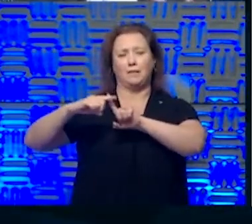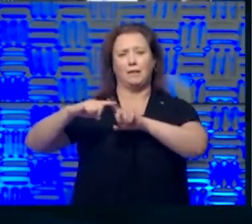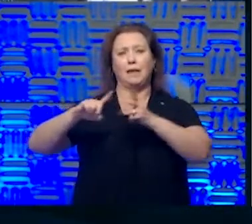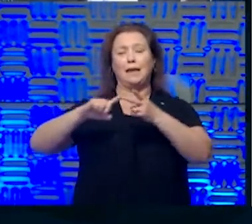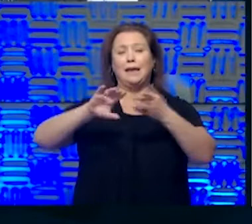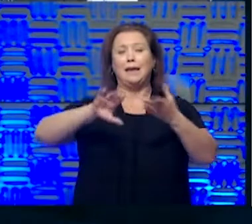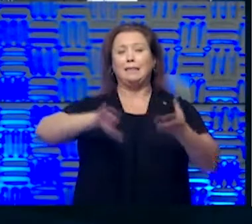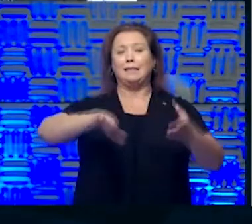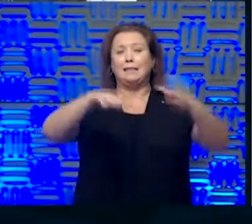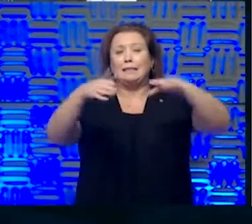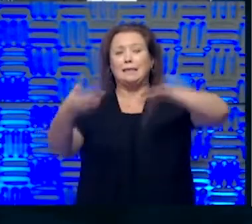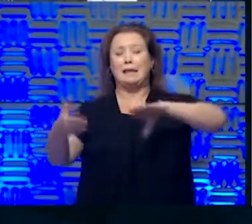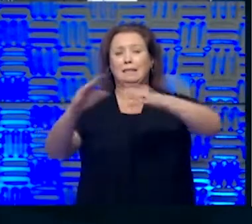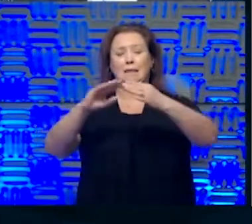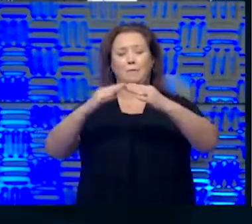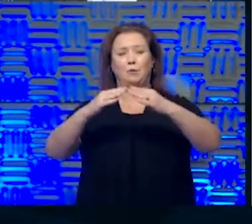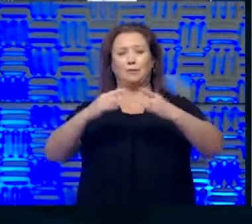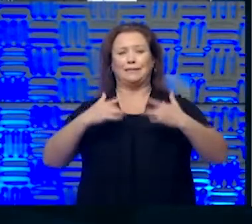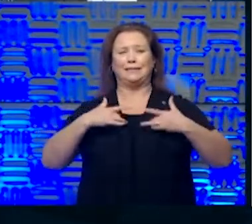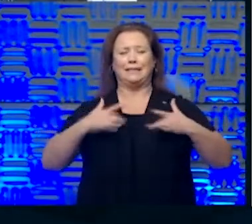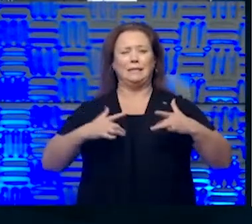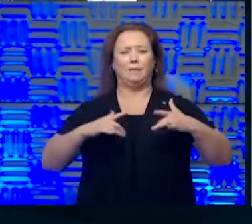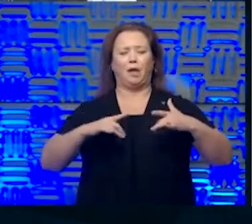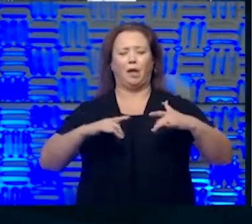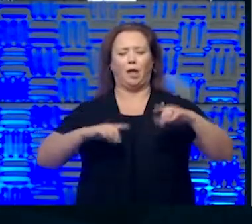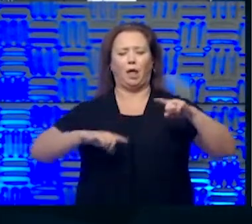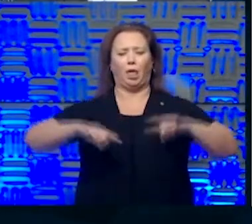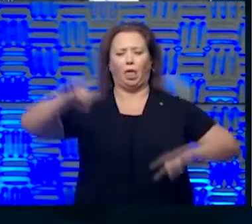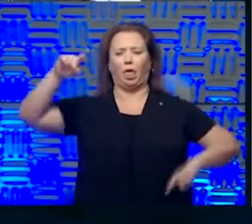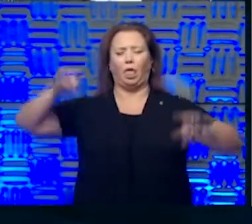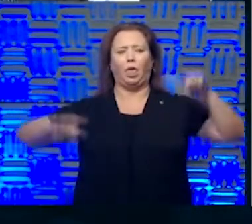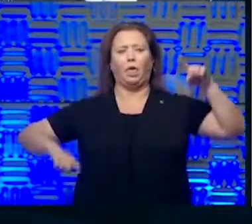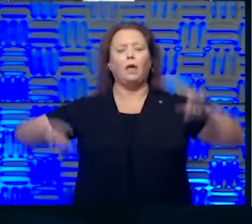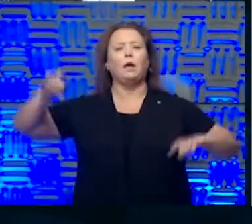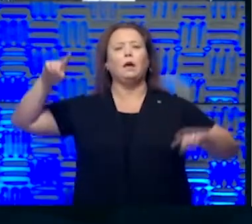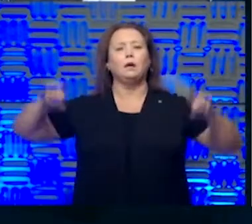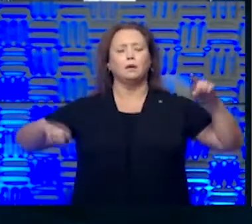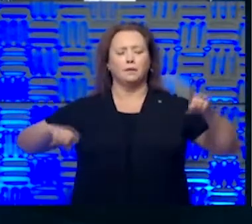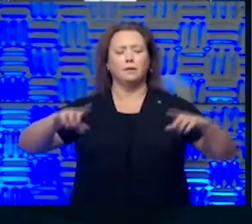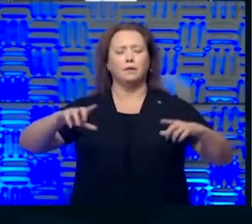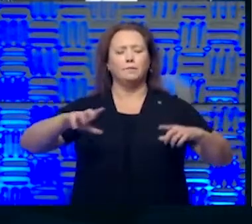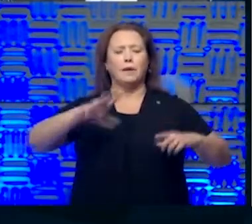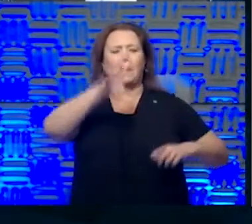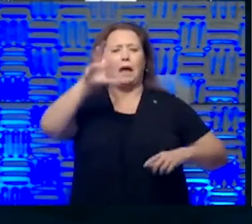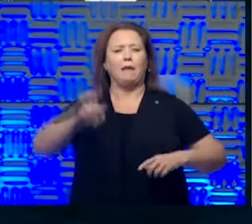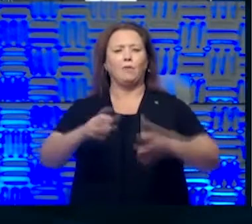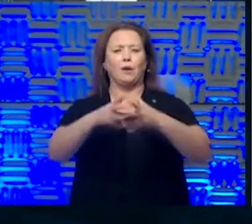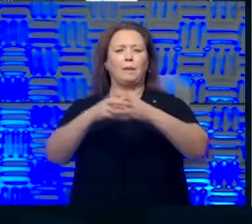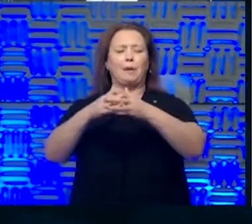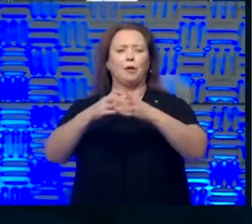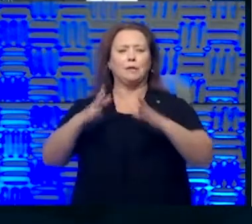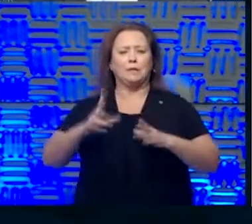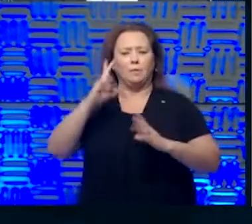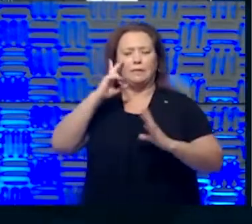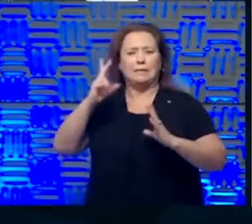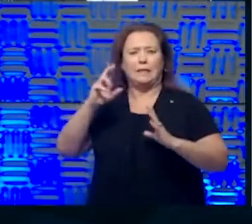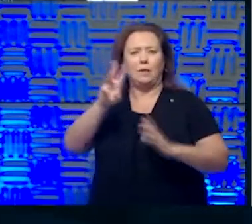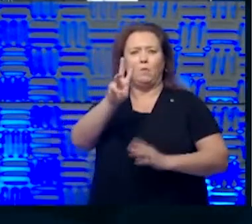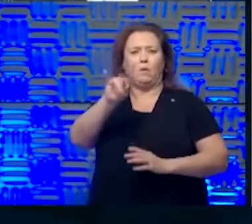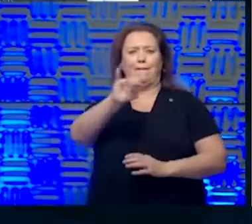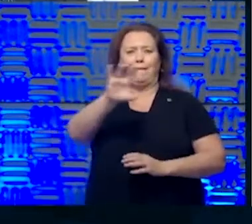death rates, though, still tend to be disproportionate among African Americans in what we're seeing in Wyandotte